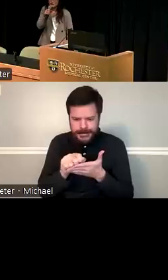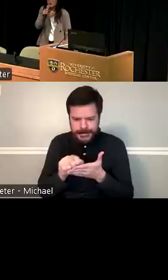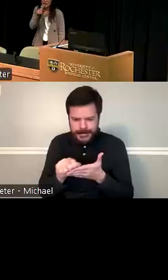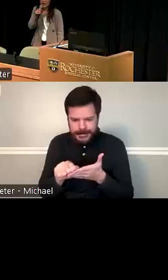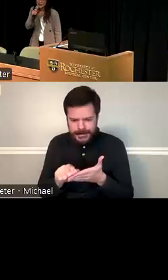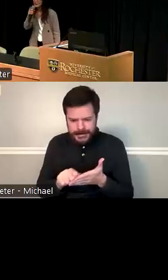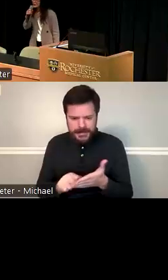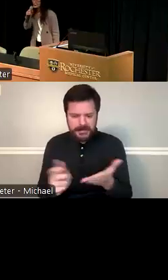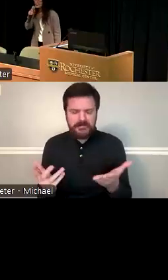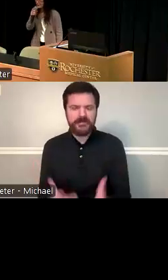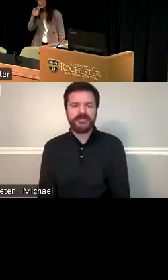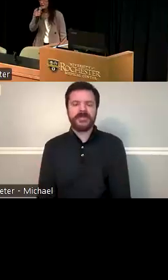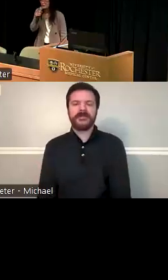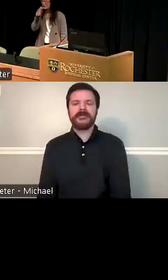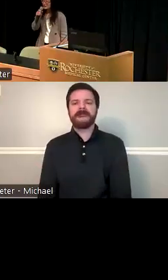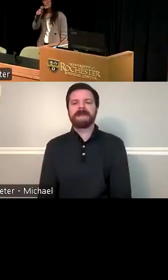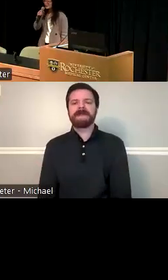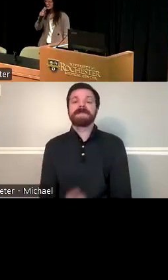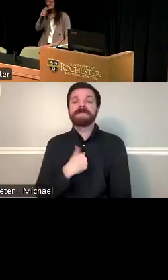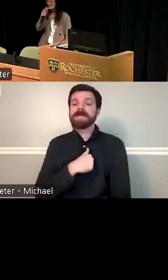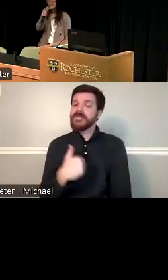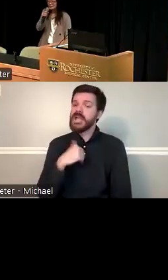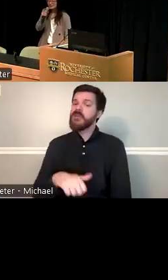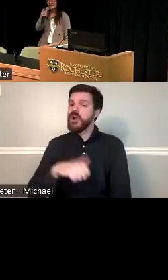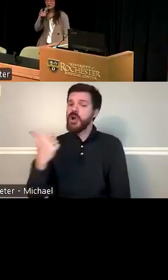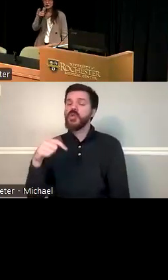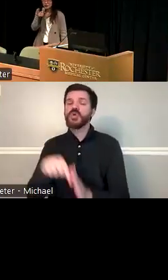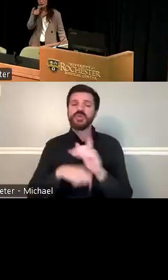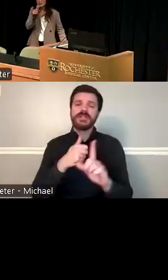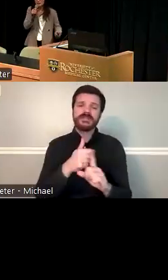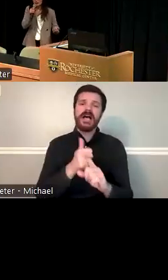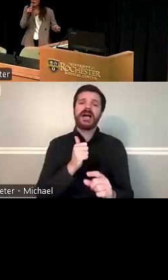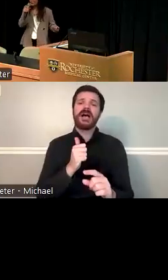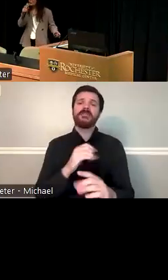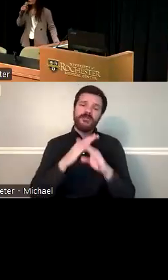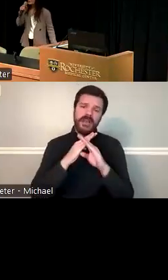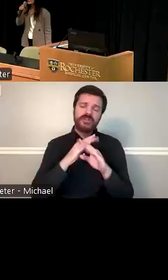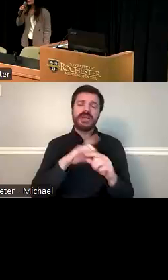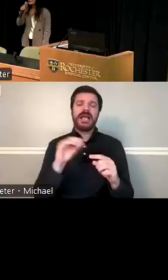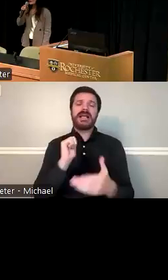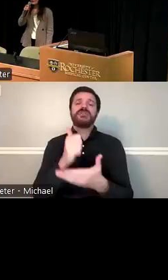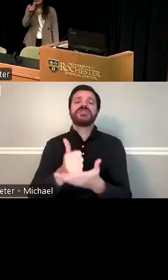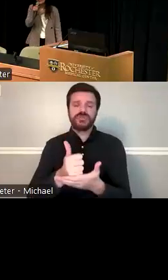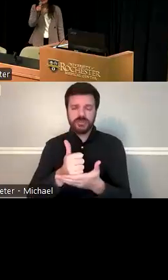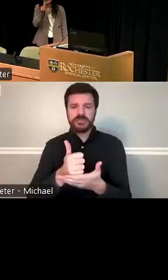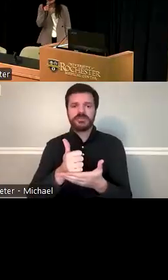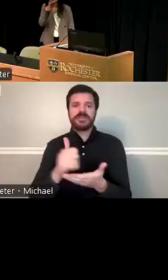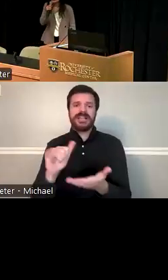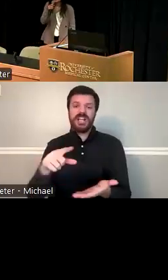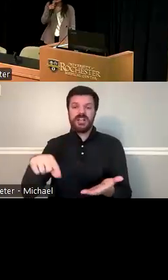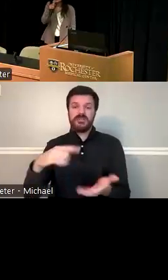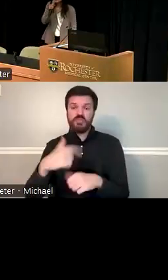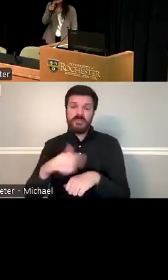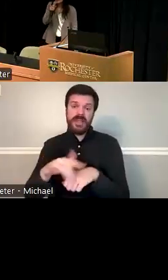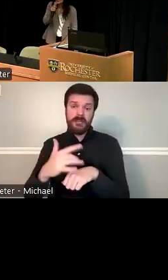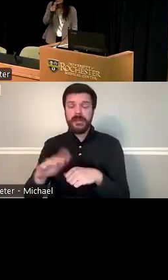so we have other suicide prevention and intervention programs available, as you know, the